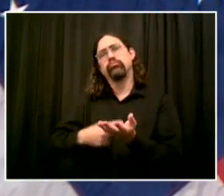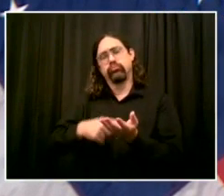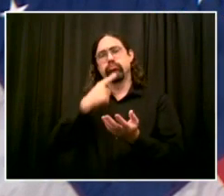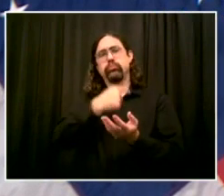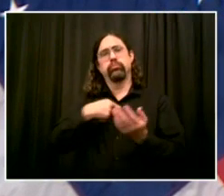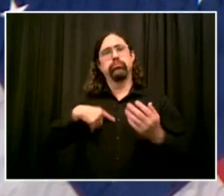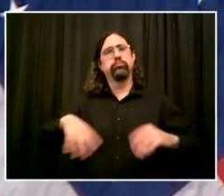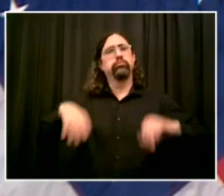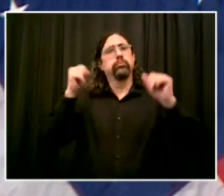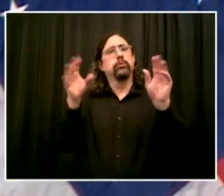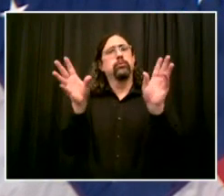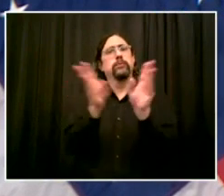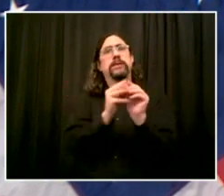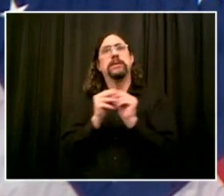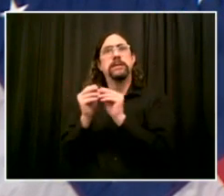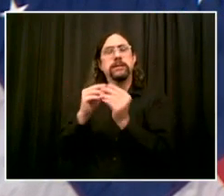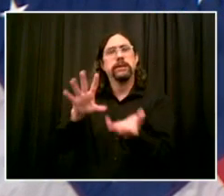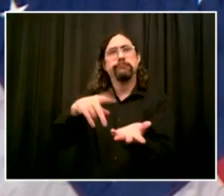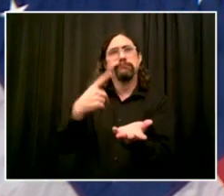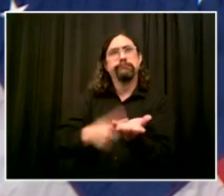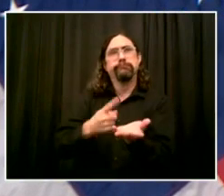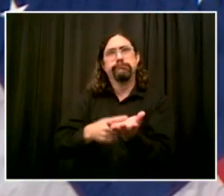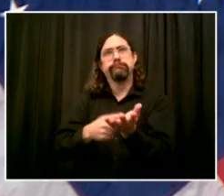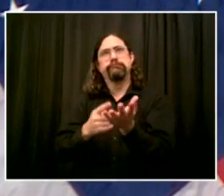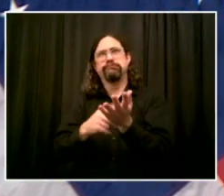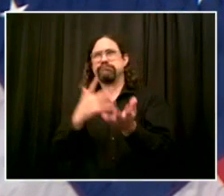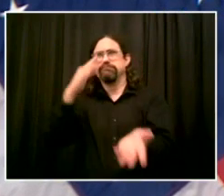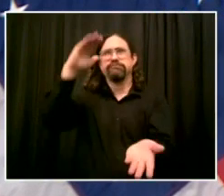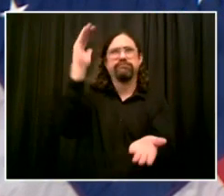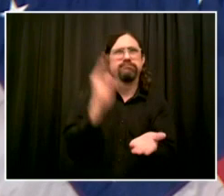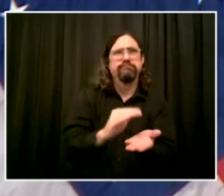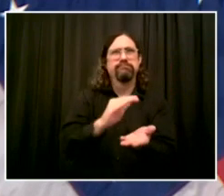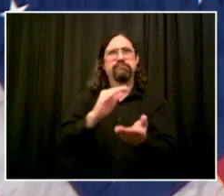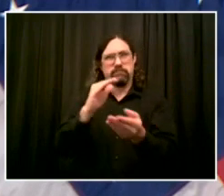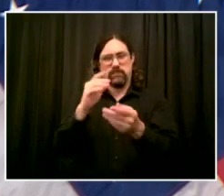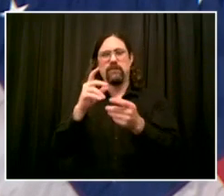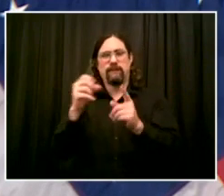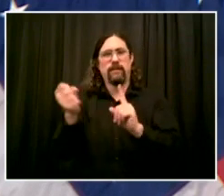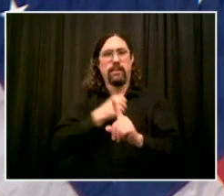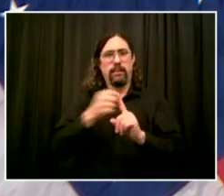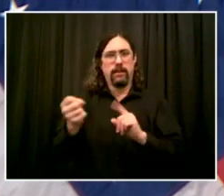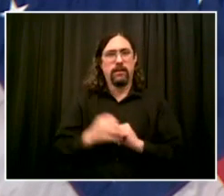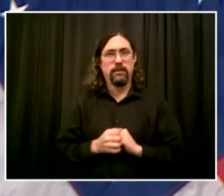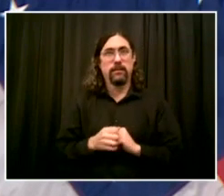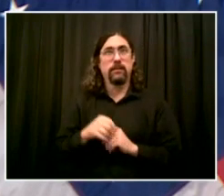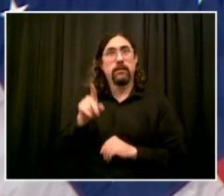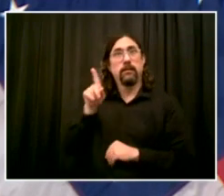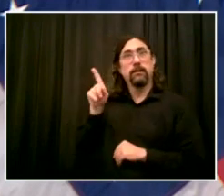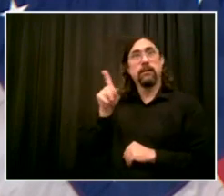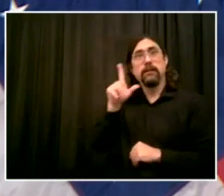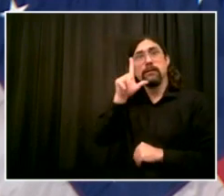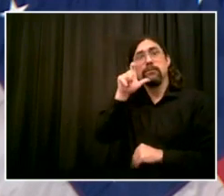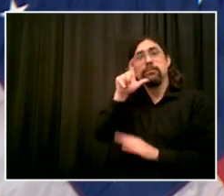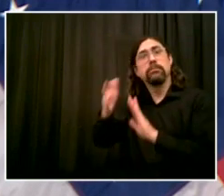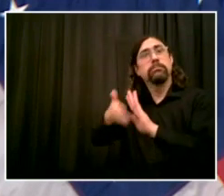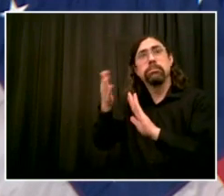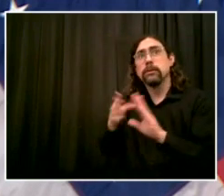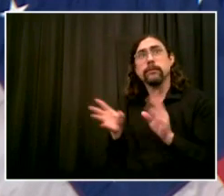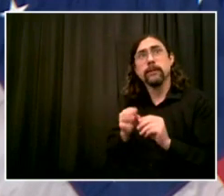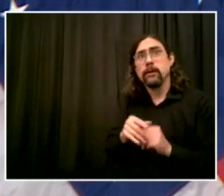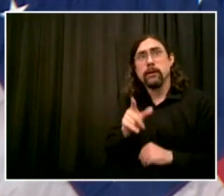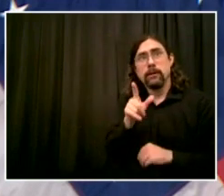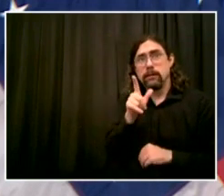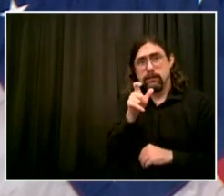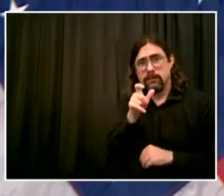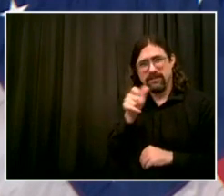was the chief that was assaulted and the lieutenant that was assaulted. Both went to the hospital, treated, and back to work the next day, talking about